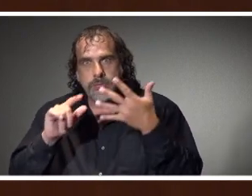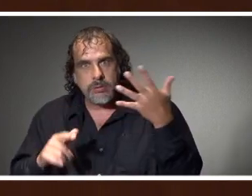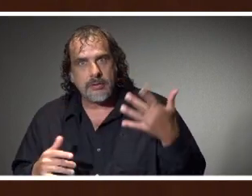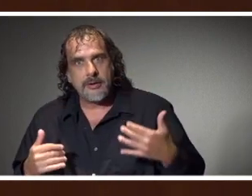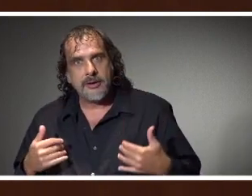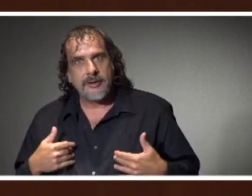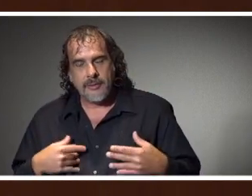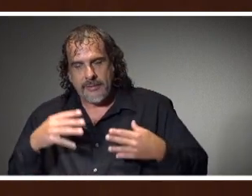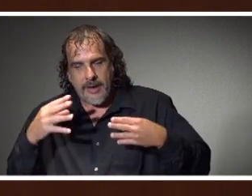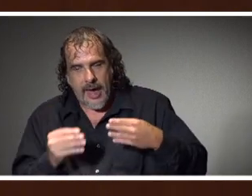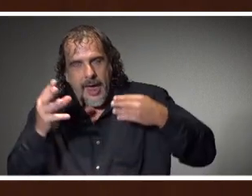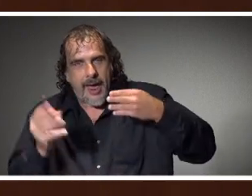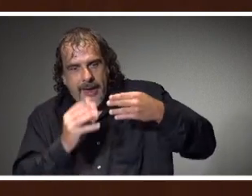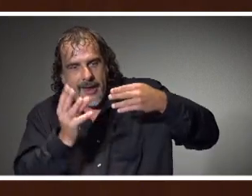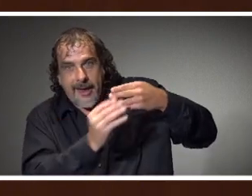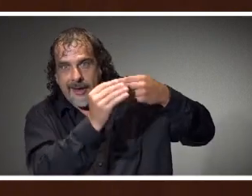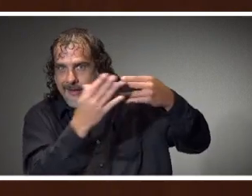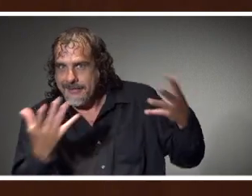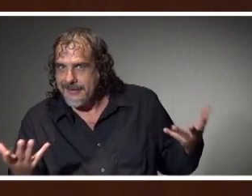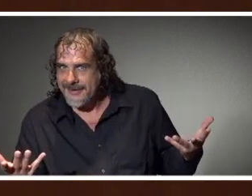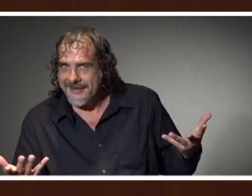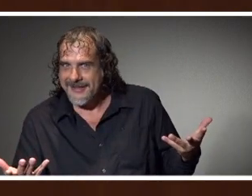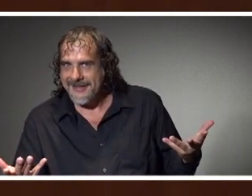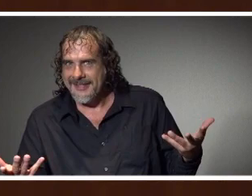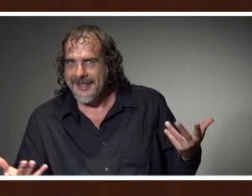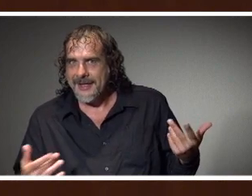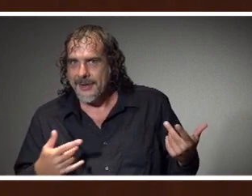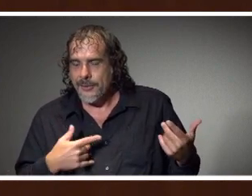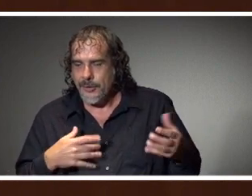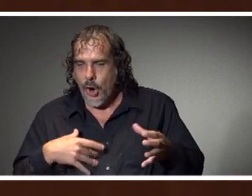sort of adding sort of things. So we're continuing to build.